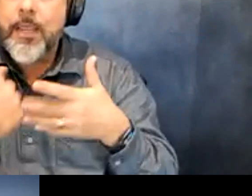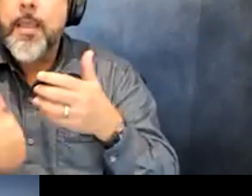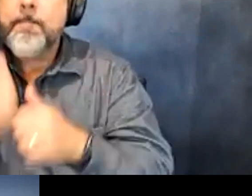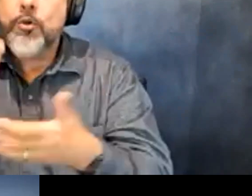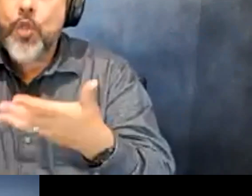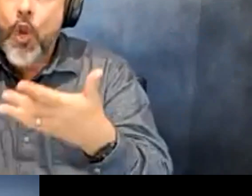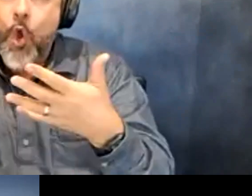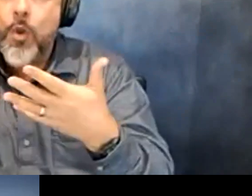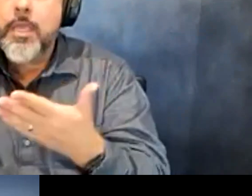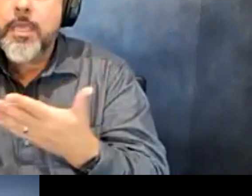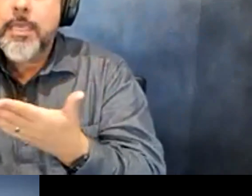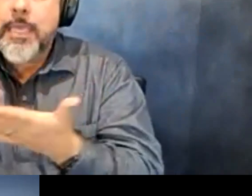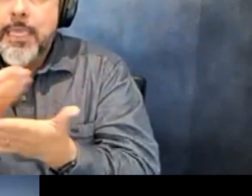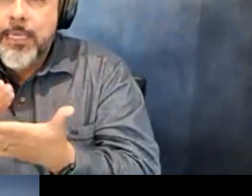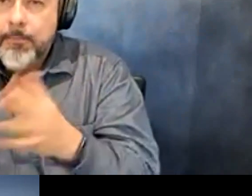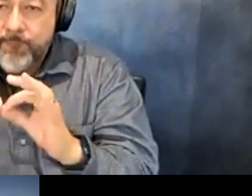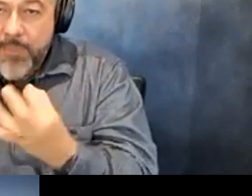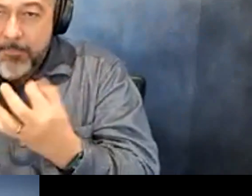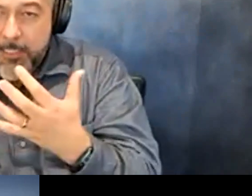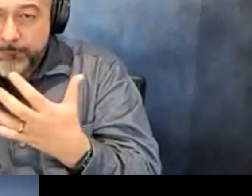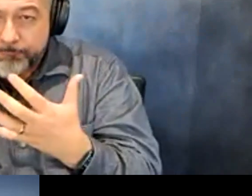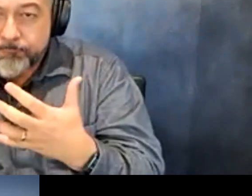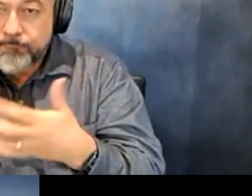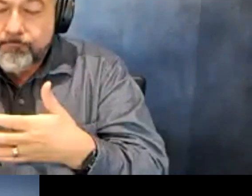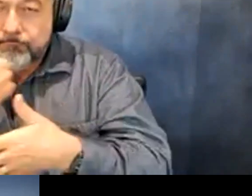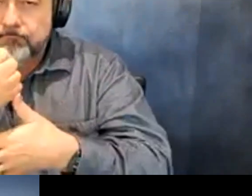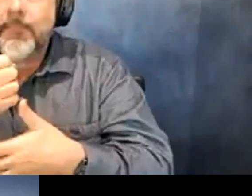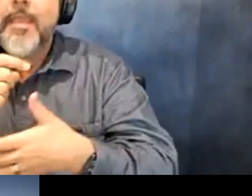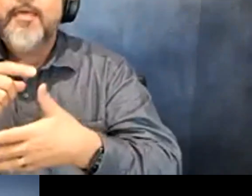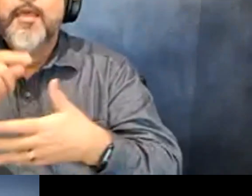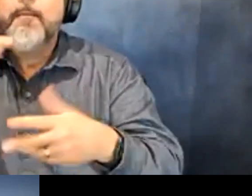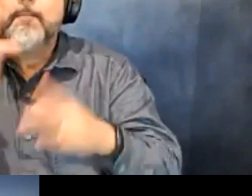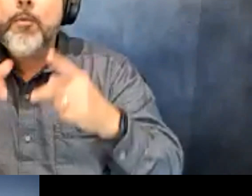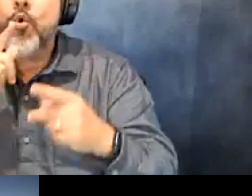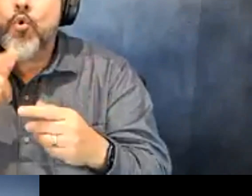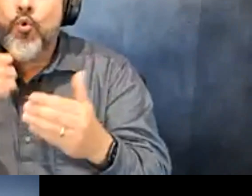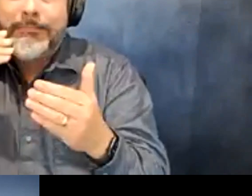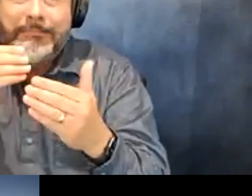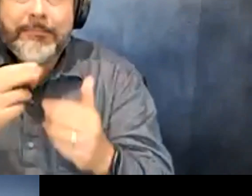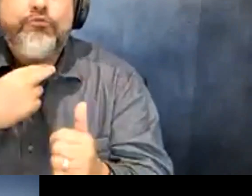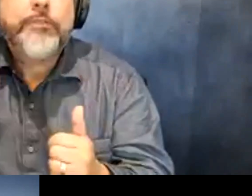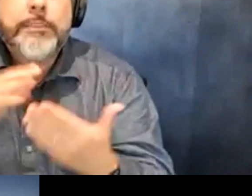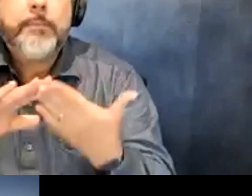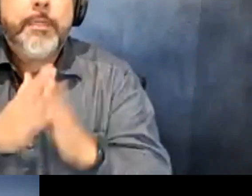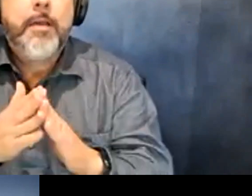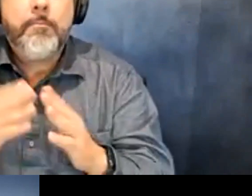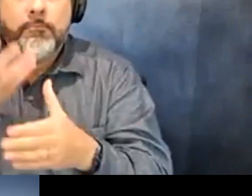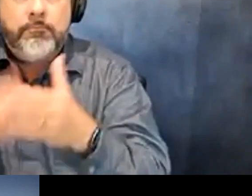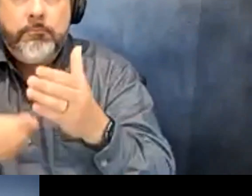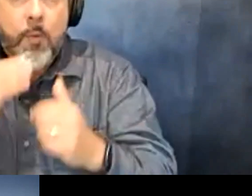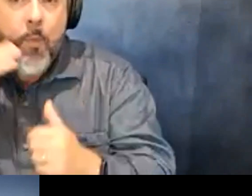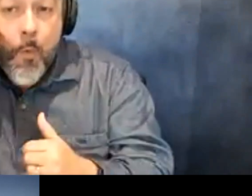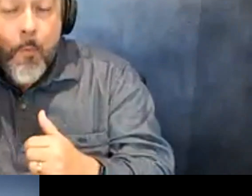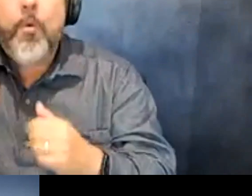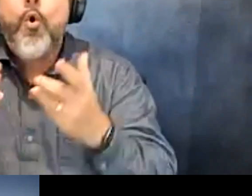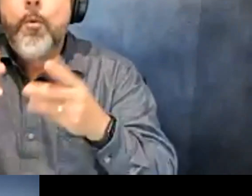as well as people who are at imminent risk of homelessness or currently experiencing homelessness, and some other selected categories.